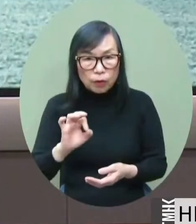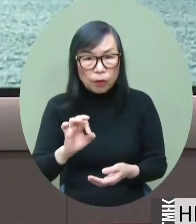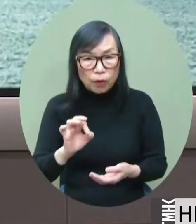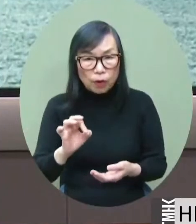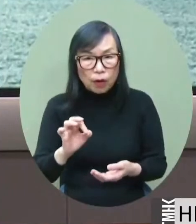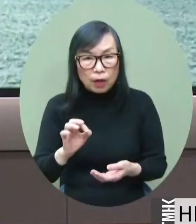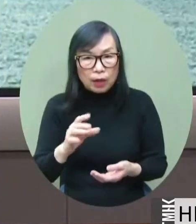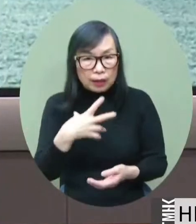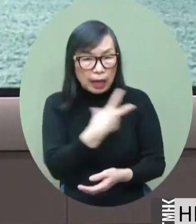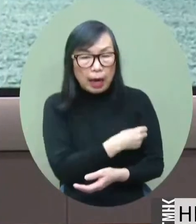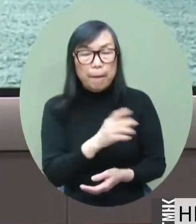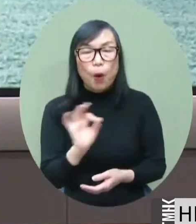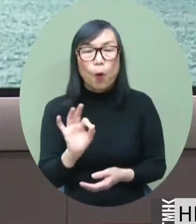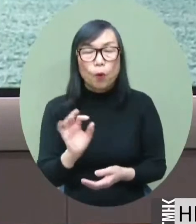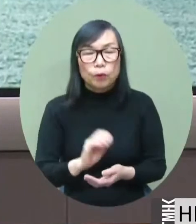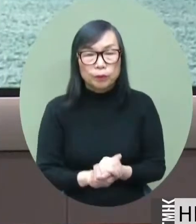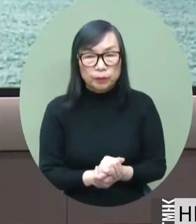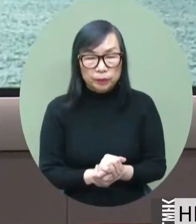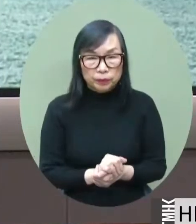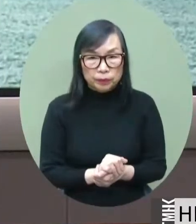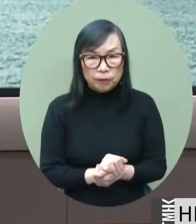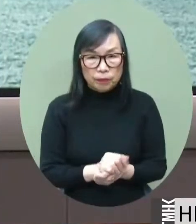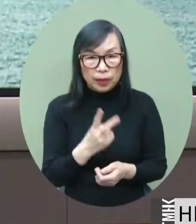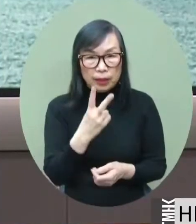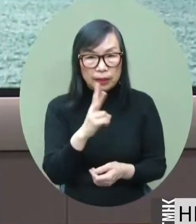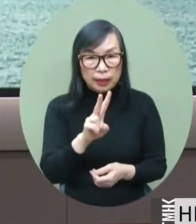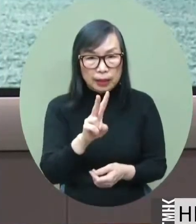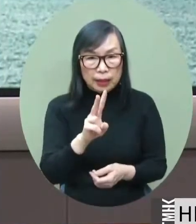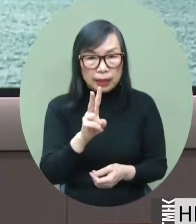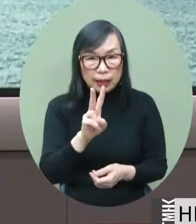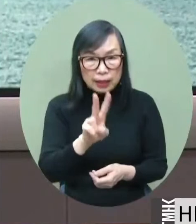67% of them were never vaccinated.